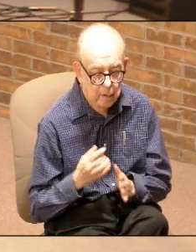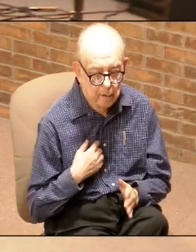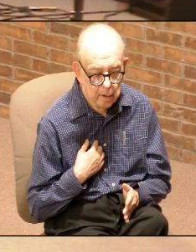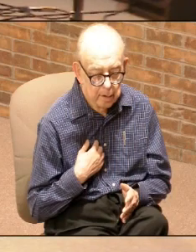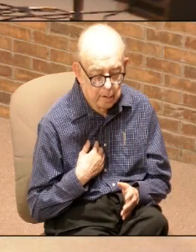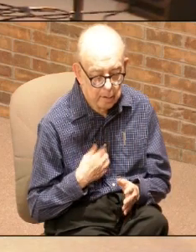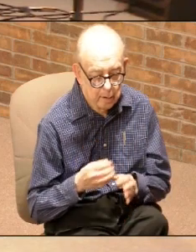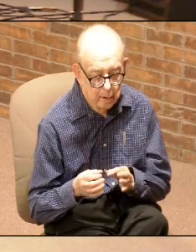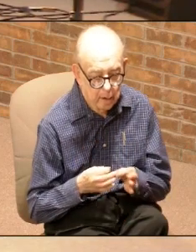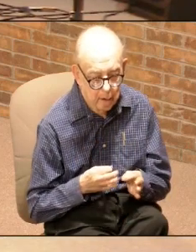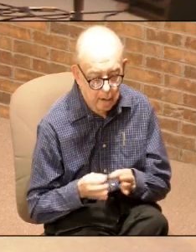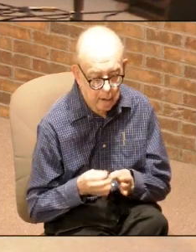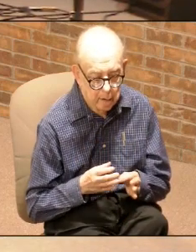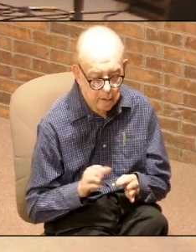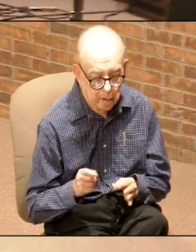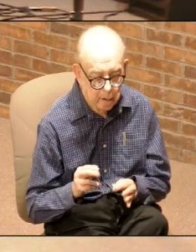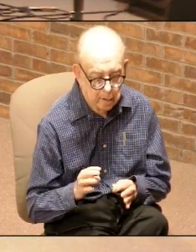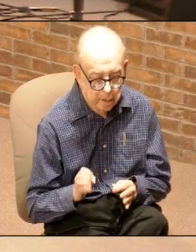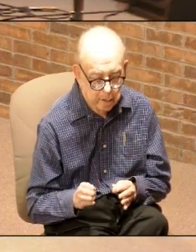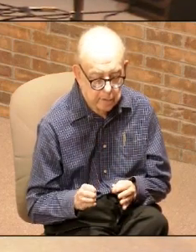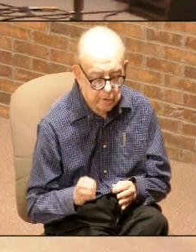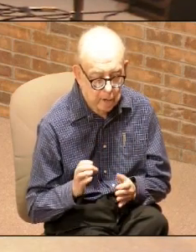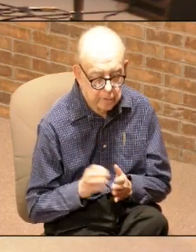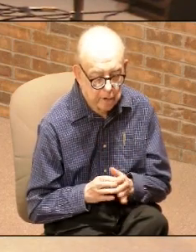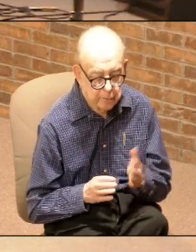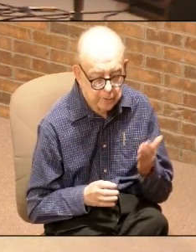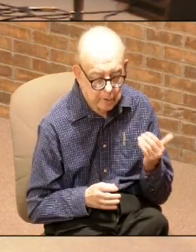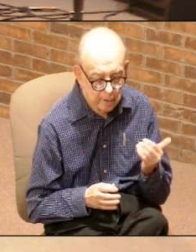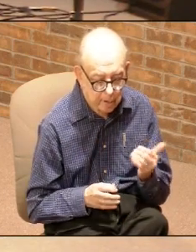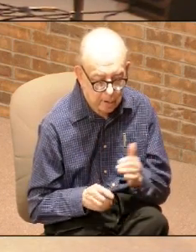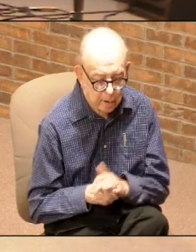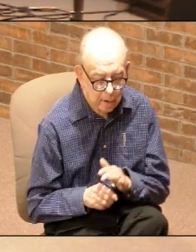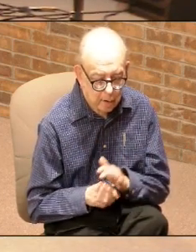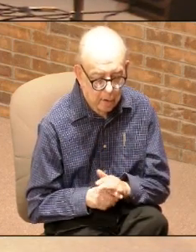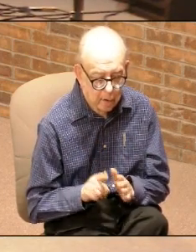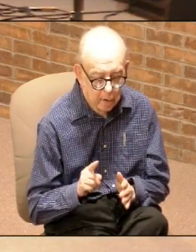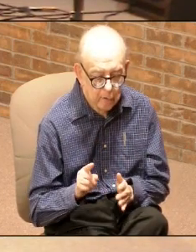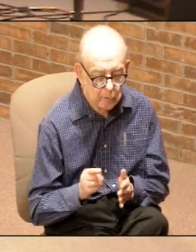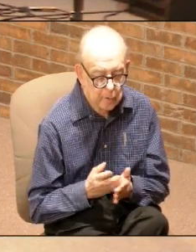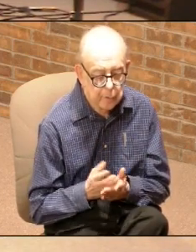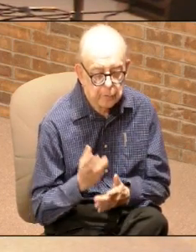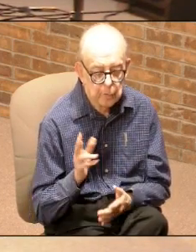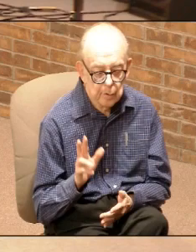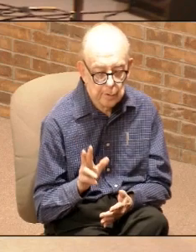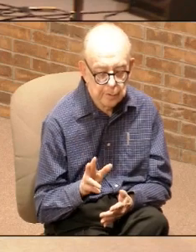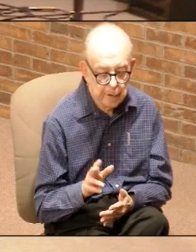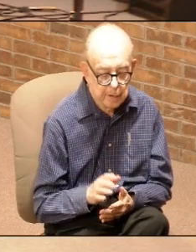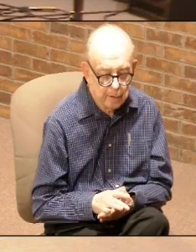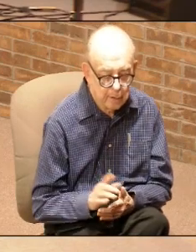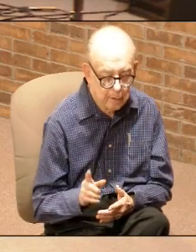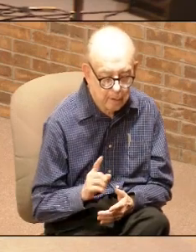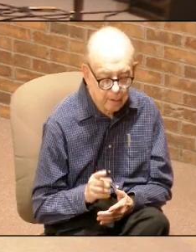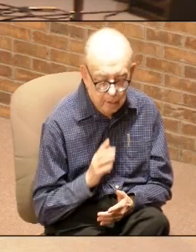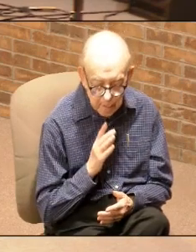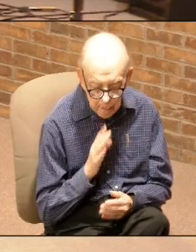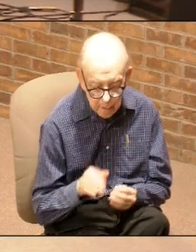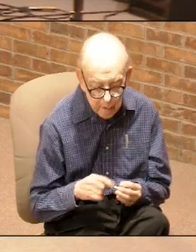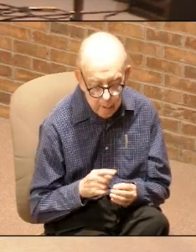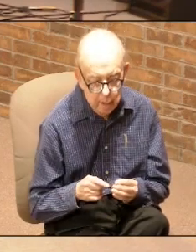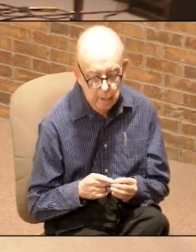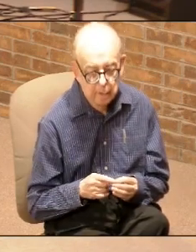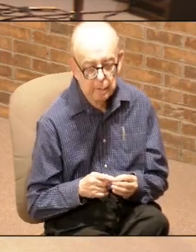to explain John chapter 15, verses 1 through 3, where it talks